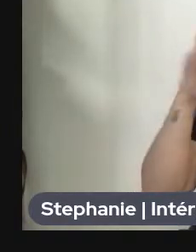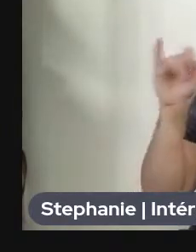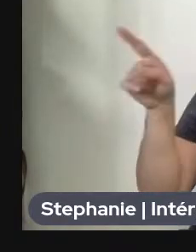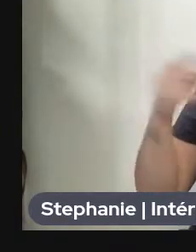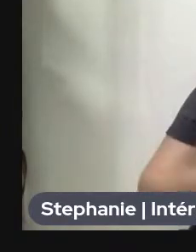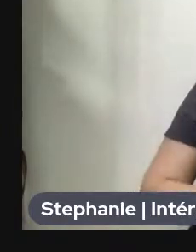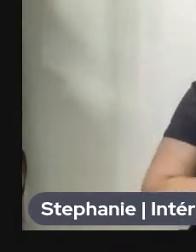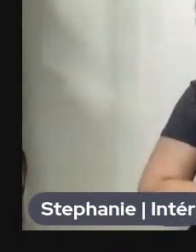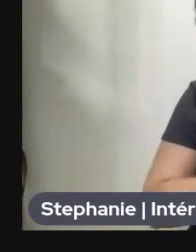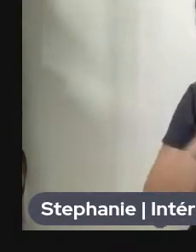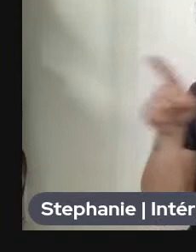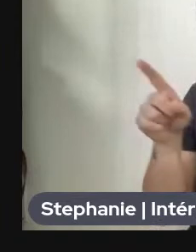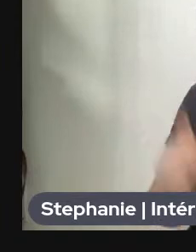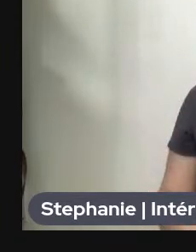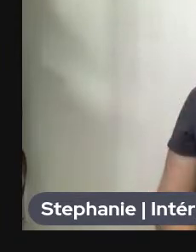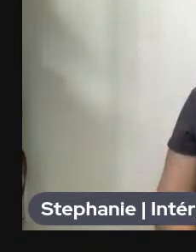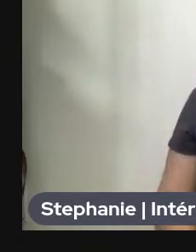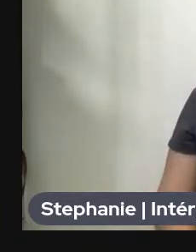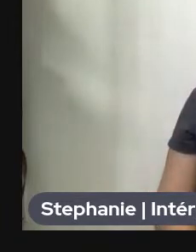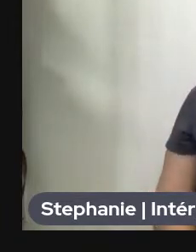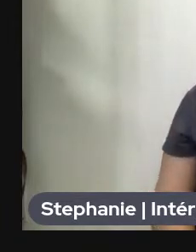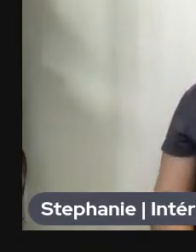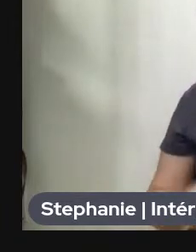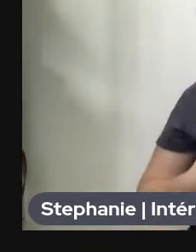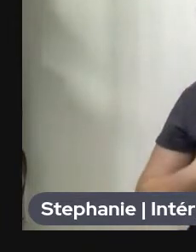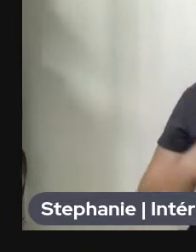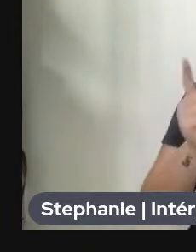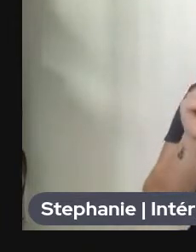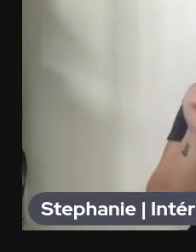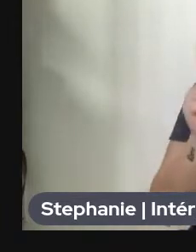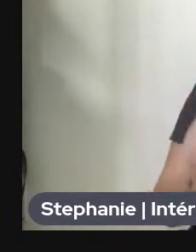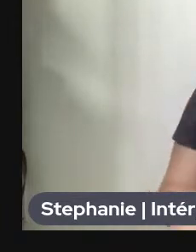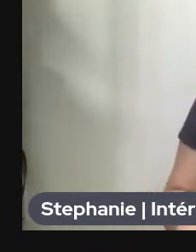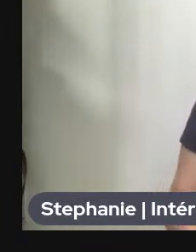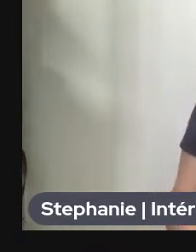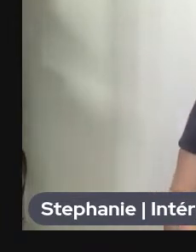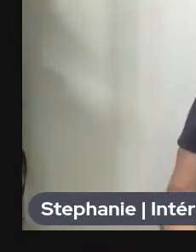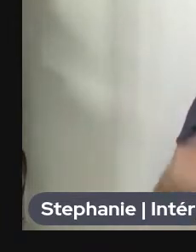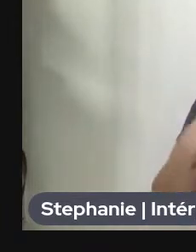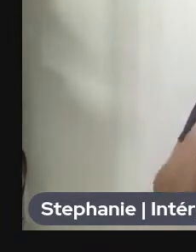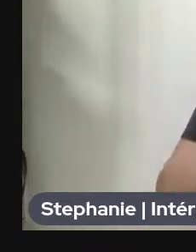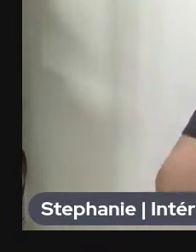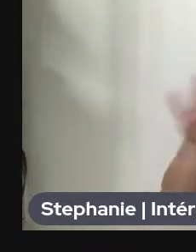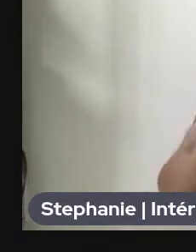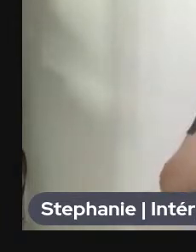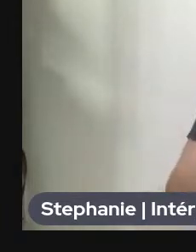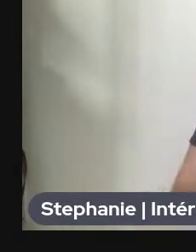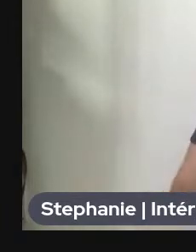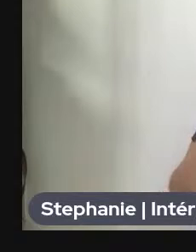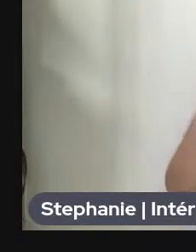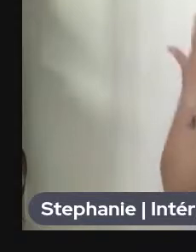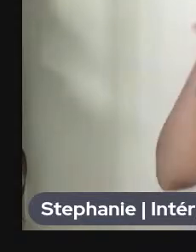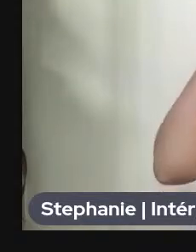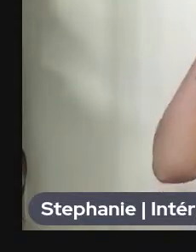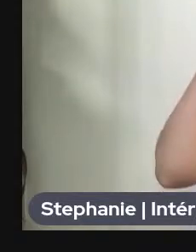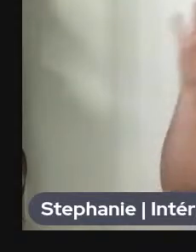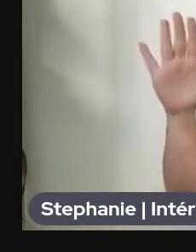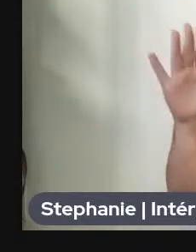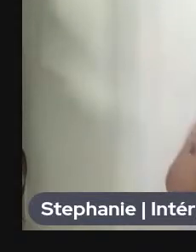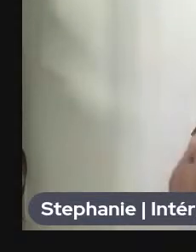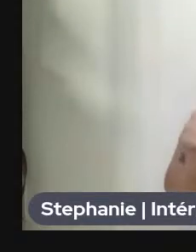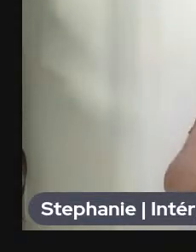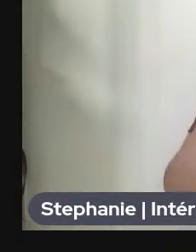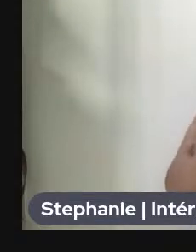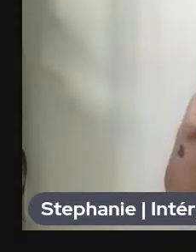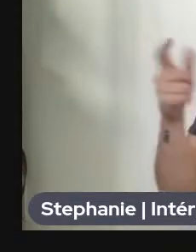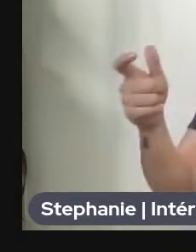Mas enfim. Está? Não. Não eu estou. não moro. Eu não moro em Lisboa. Eu sei, Carlos. Eu falei onde todo mundo estava, né?